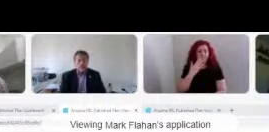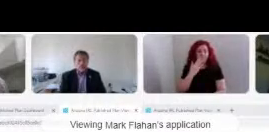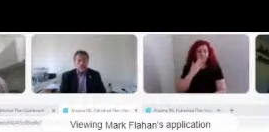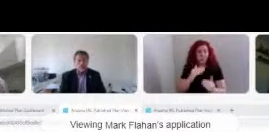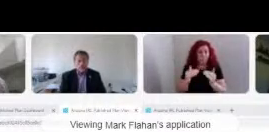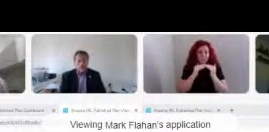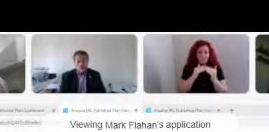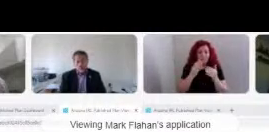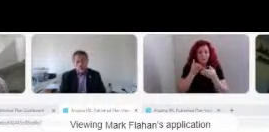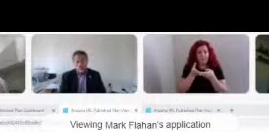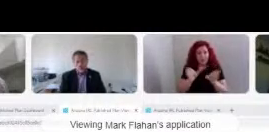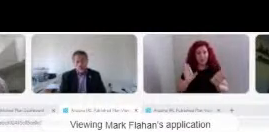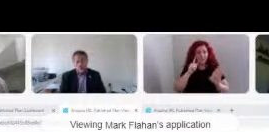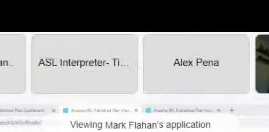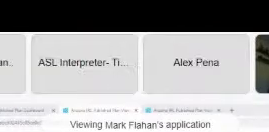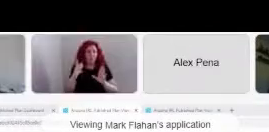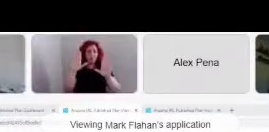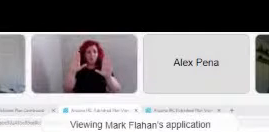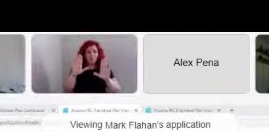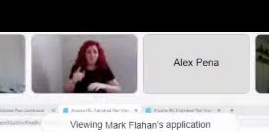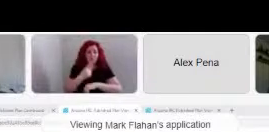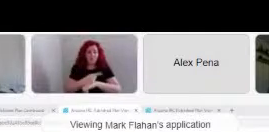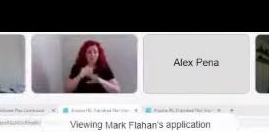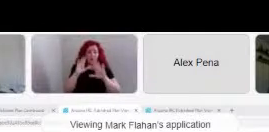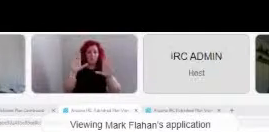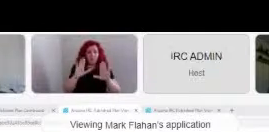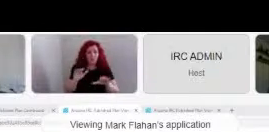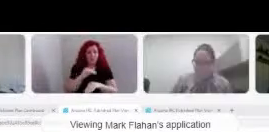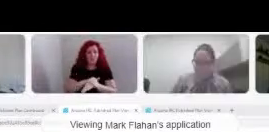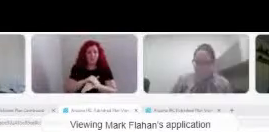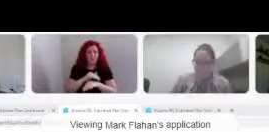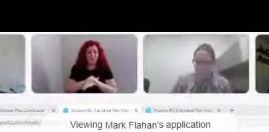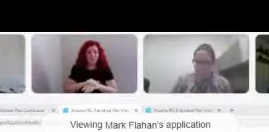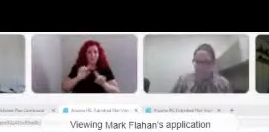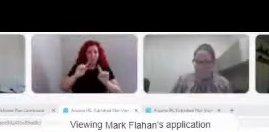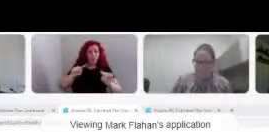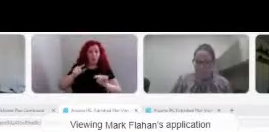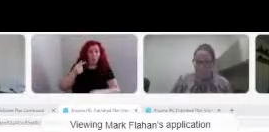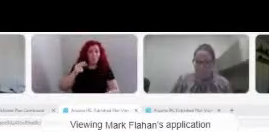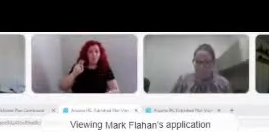uh for an incredible day have a great evening go sons